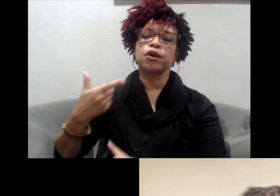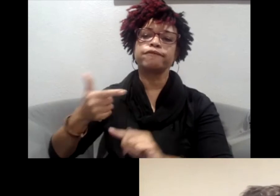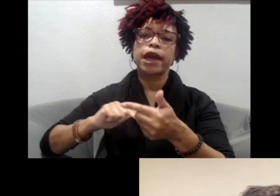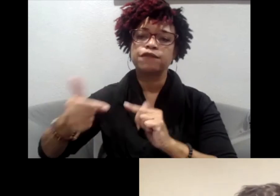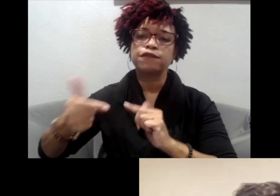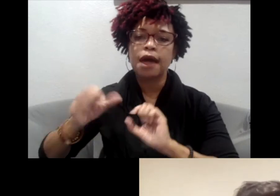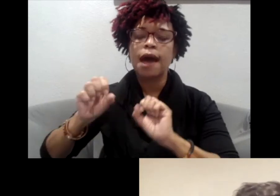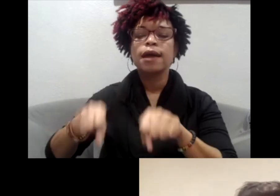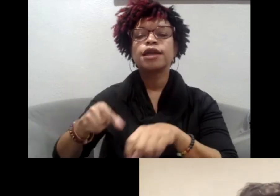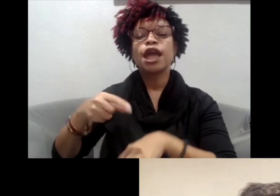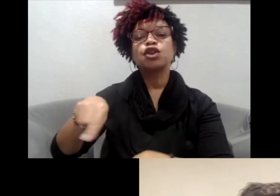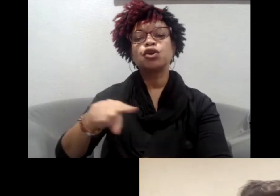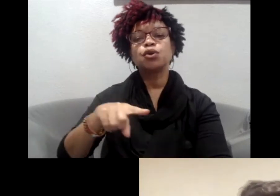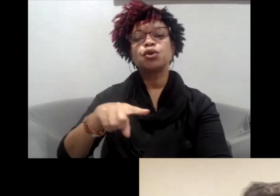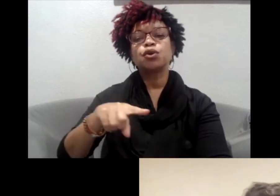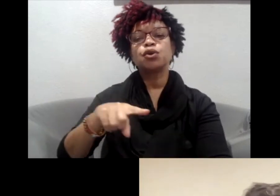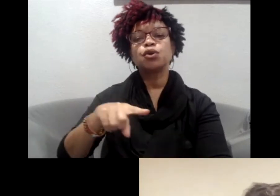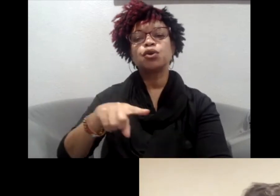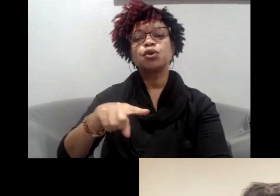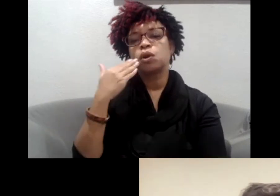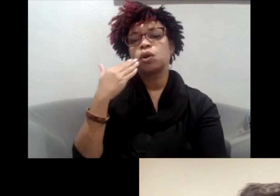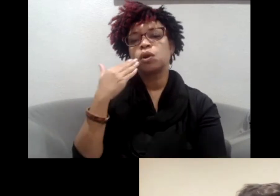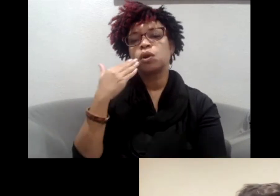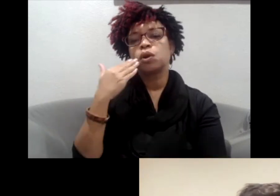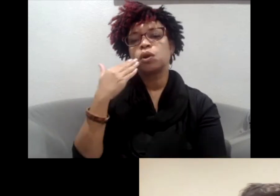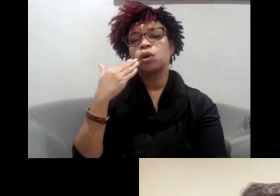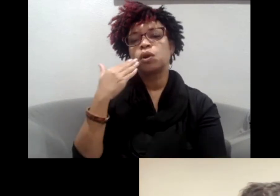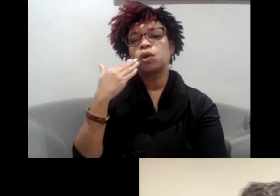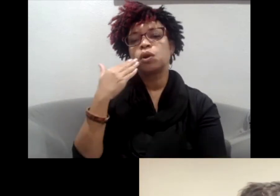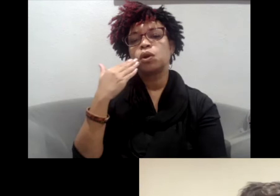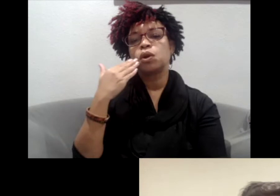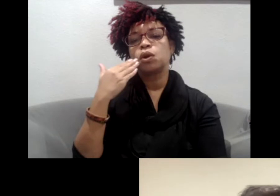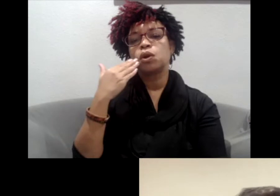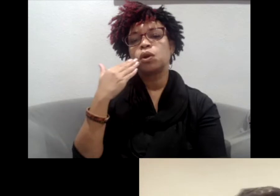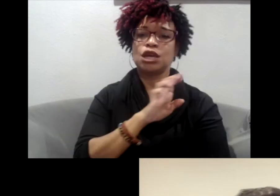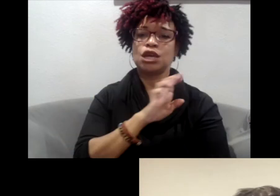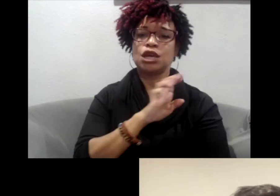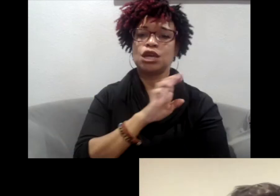not make me e-board eligible. And so when you register,